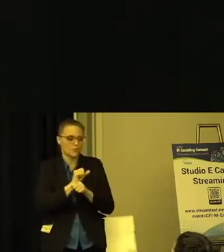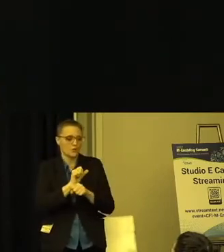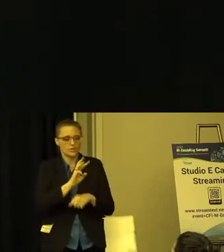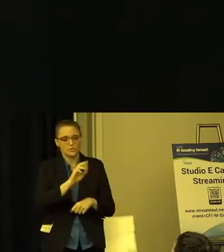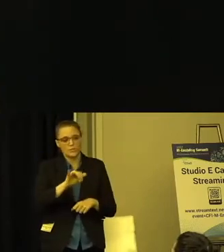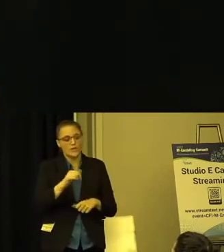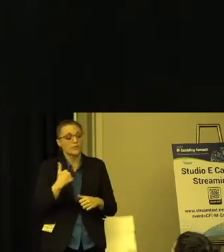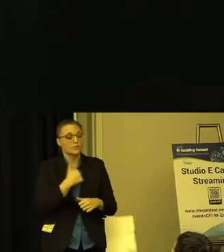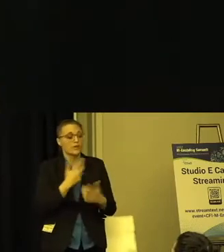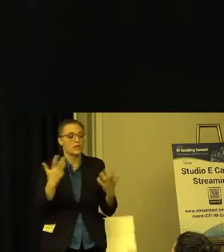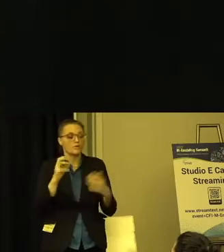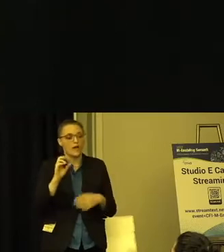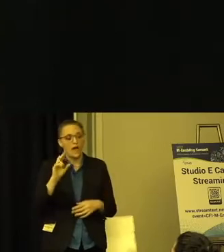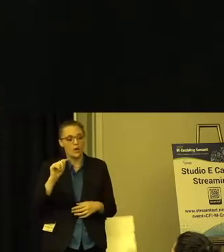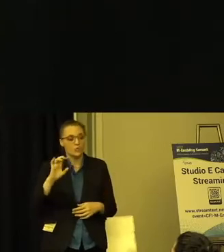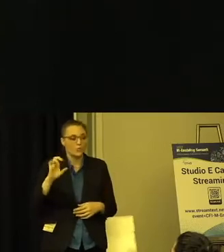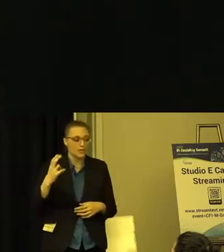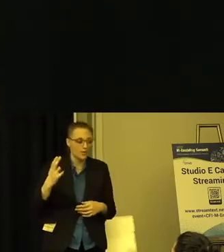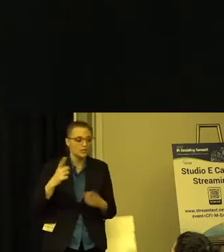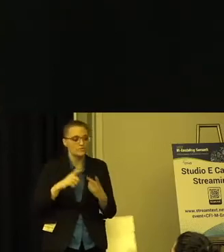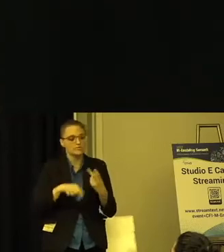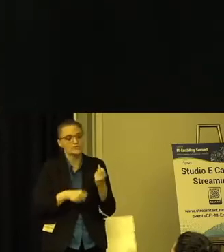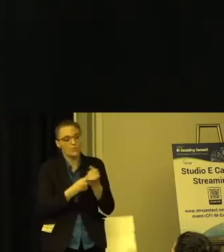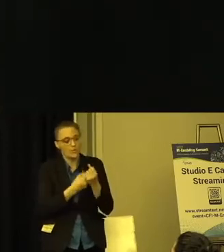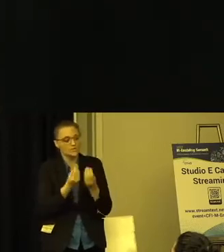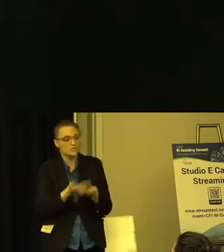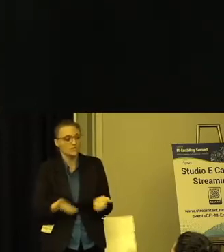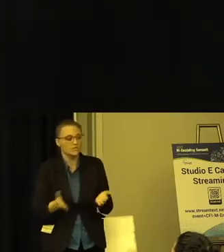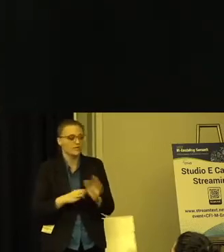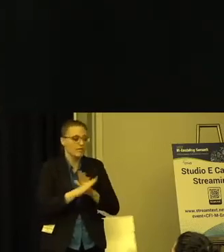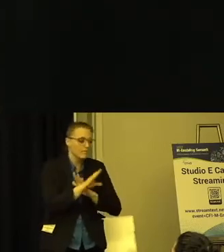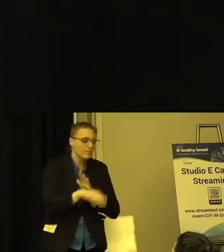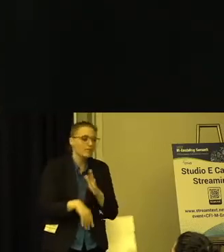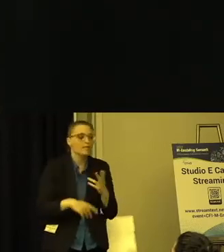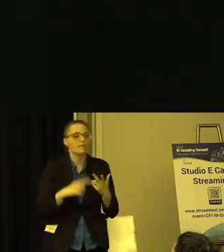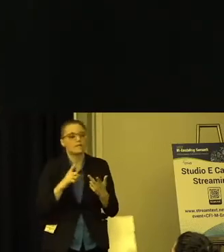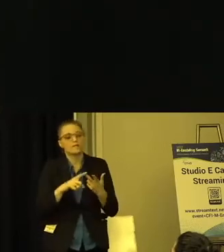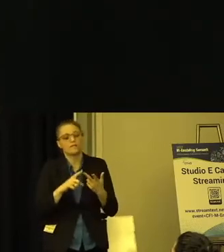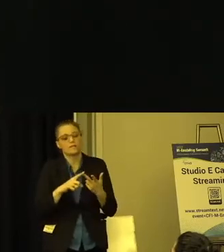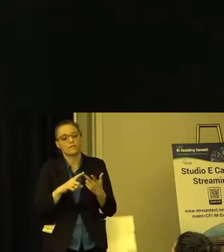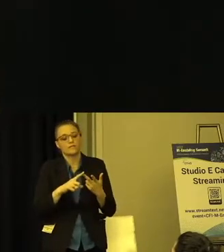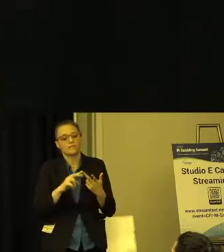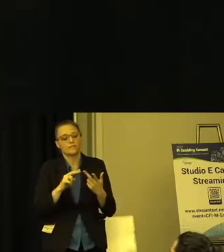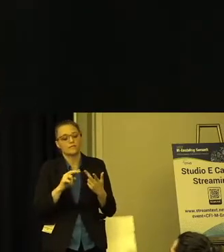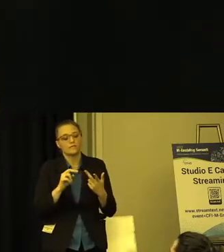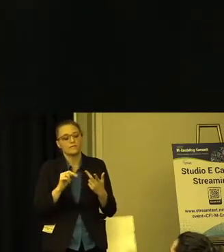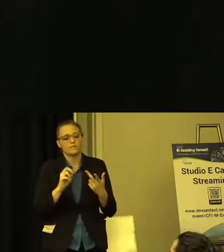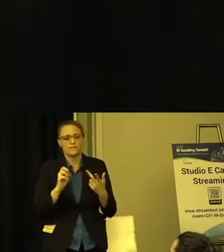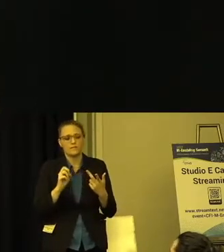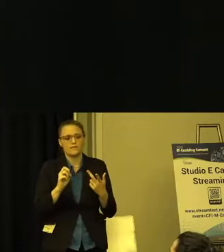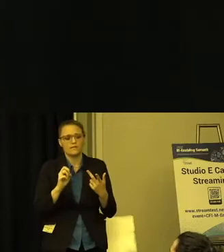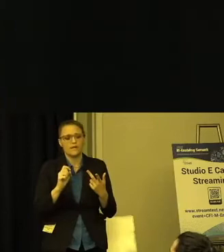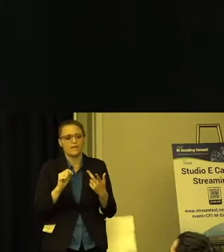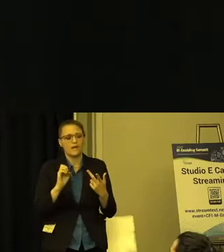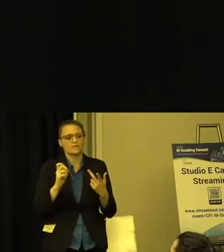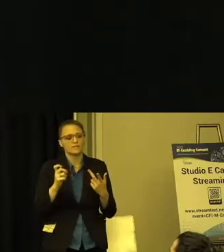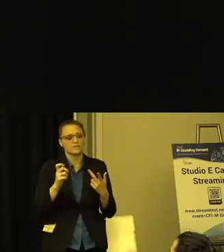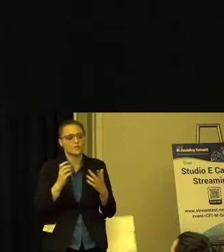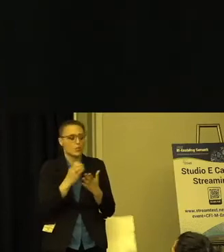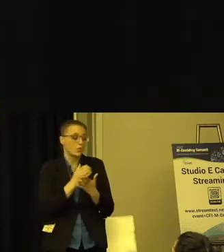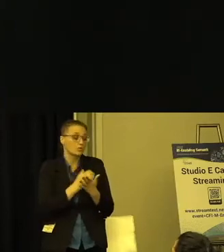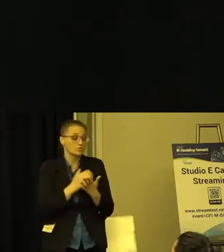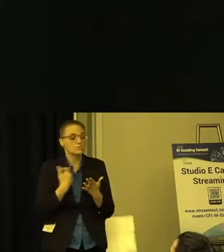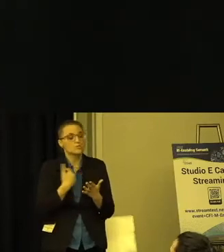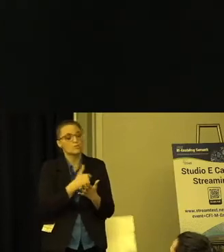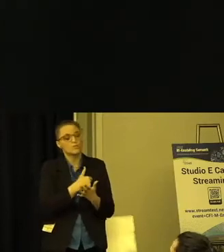do a lot of outreach. We do a lot of support material development. We have an edX course. We put together